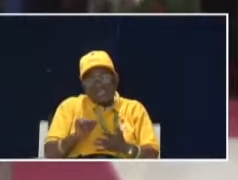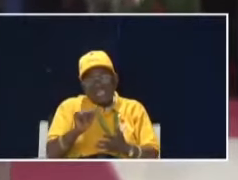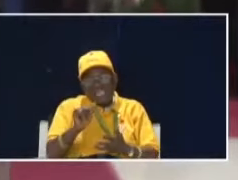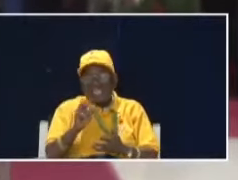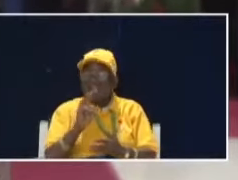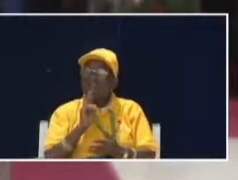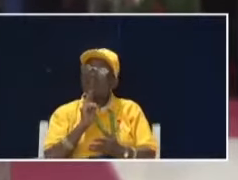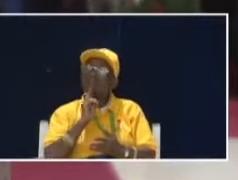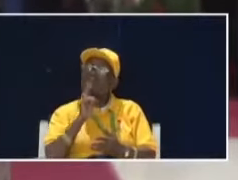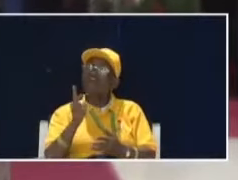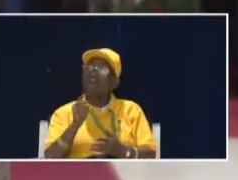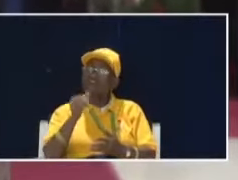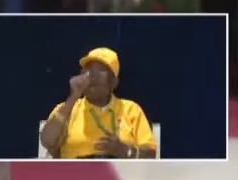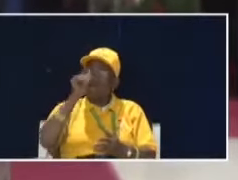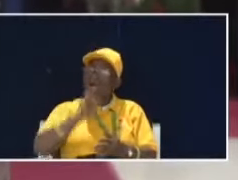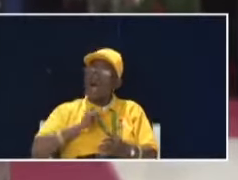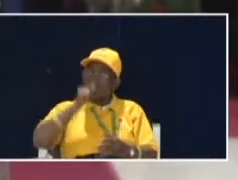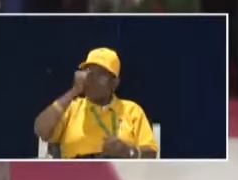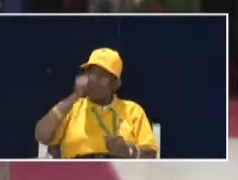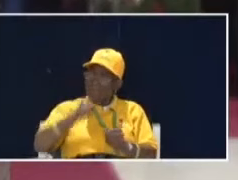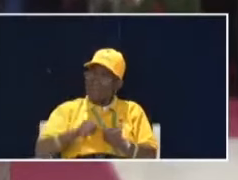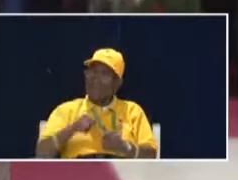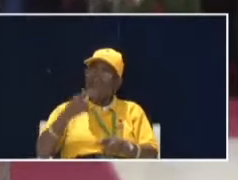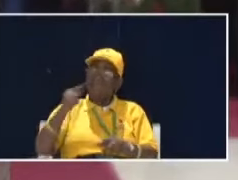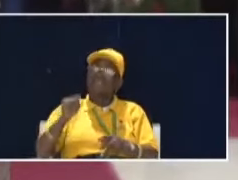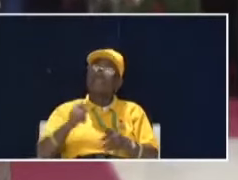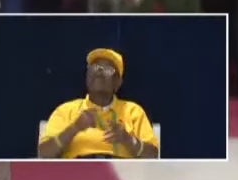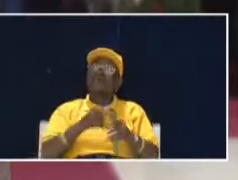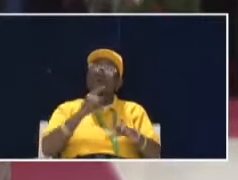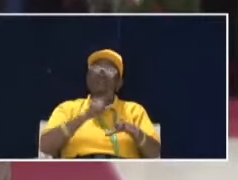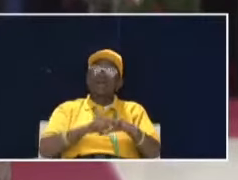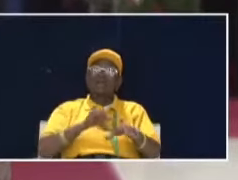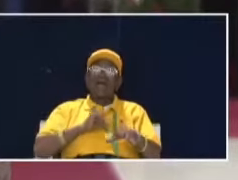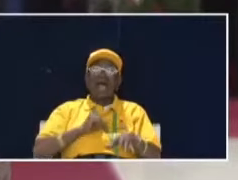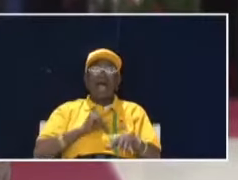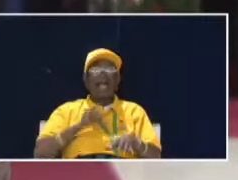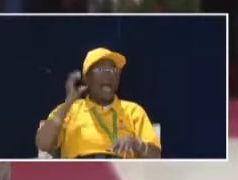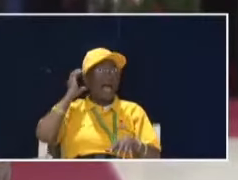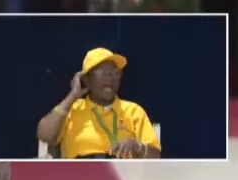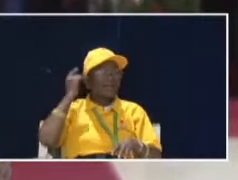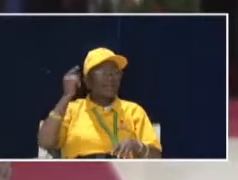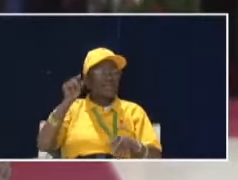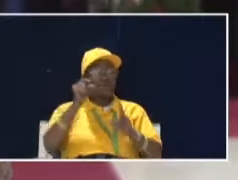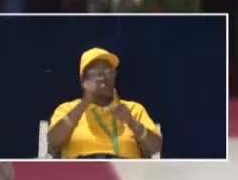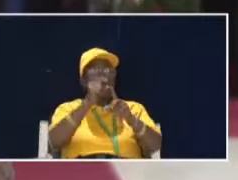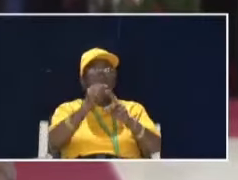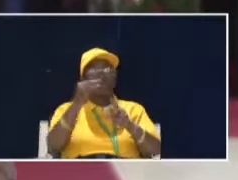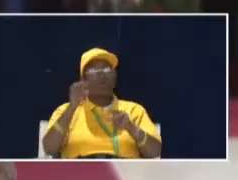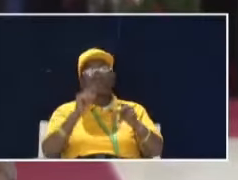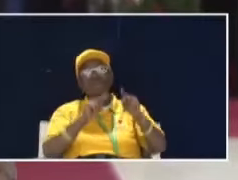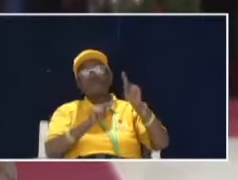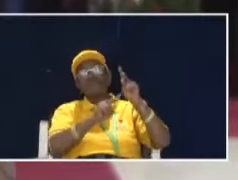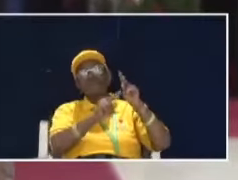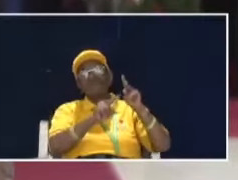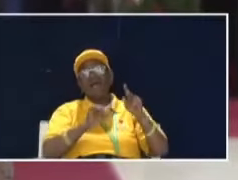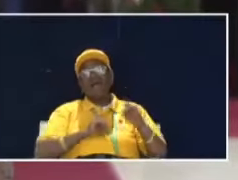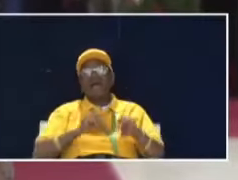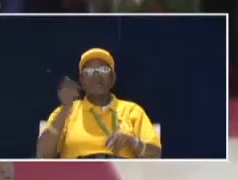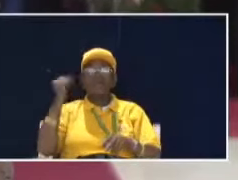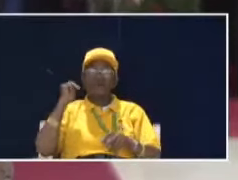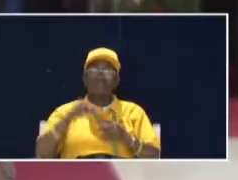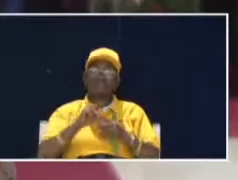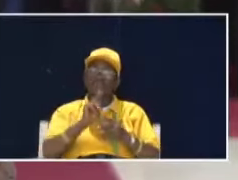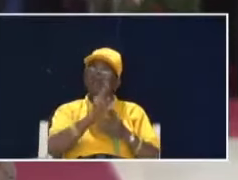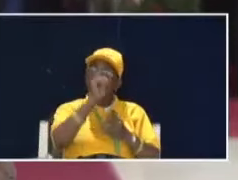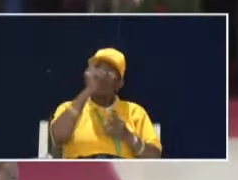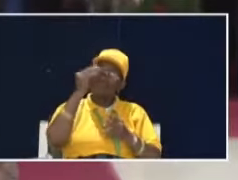I remember the first time I had a prophecy, word of prophecy. I was at the University of Lagos, I've just been